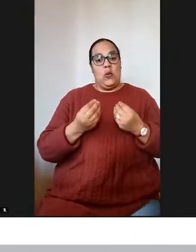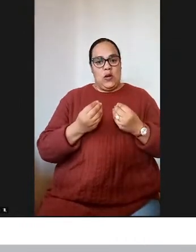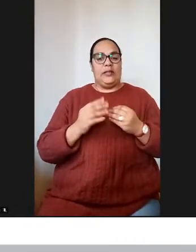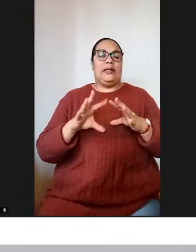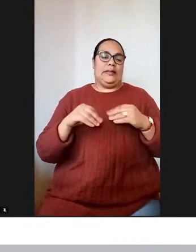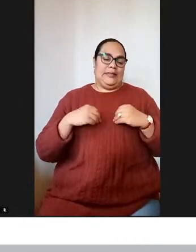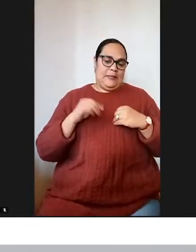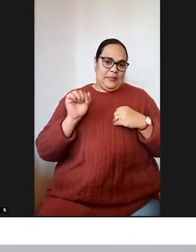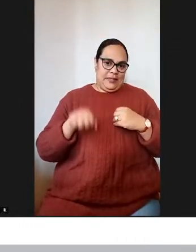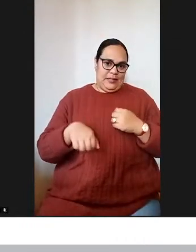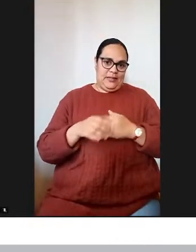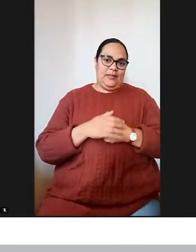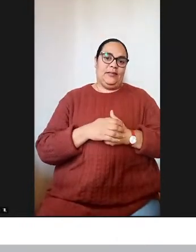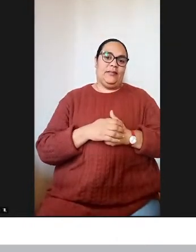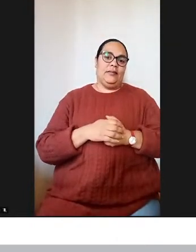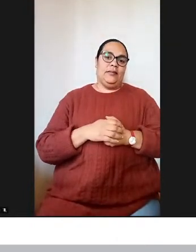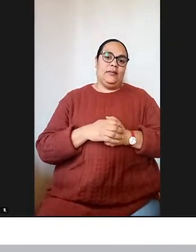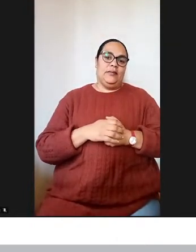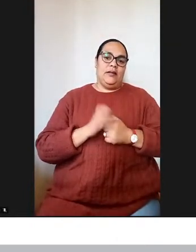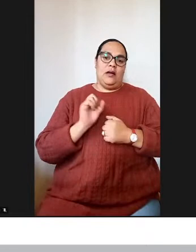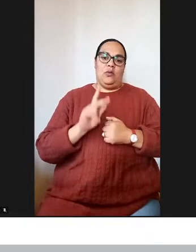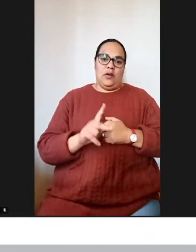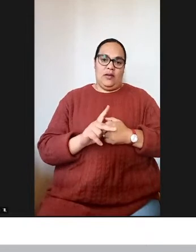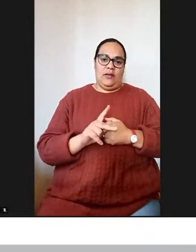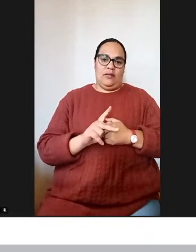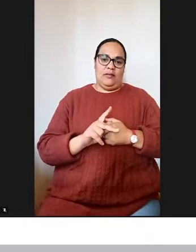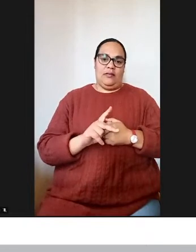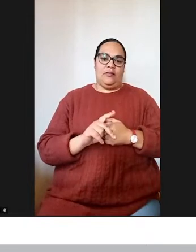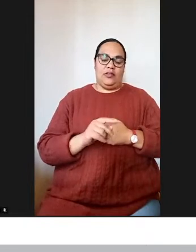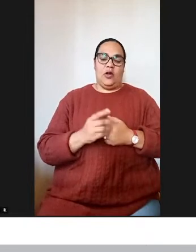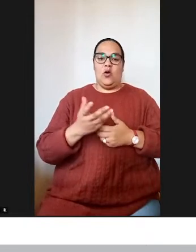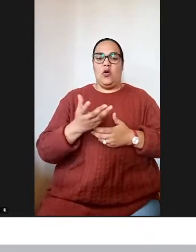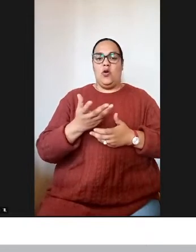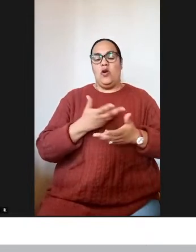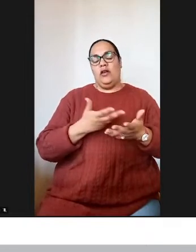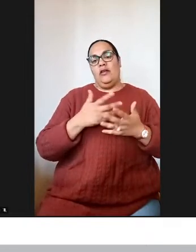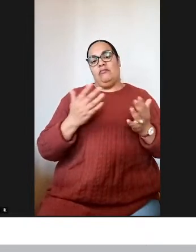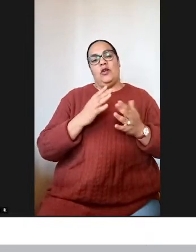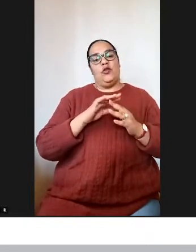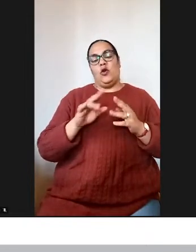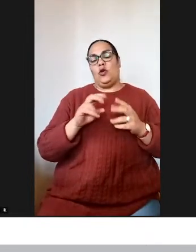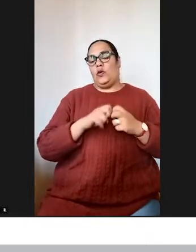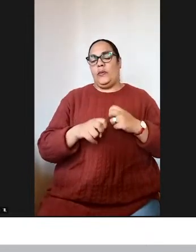accepted. Okay. Personal engagement, I encourage, not a problem.